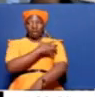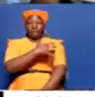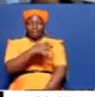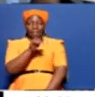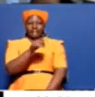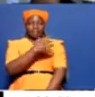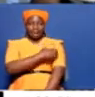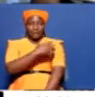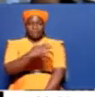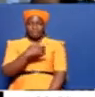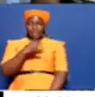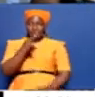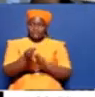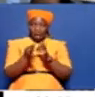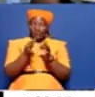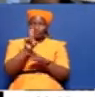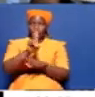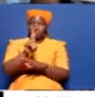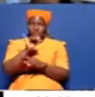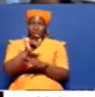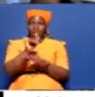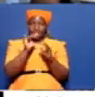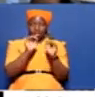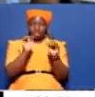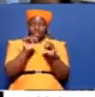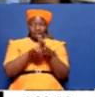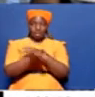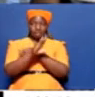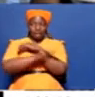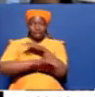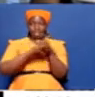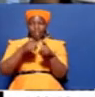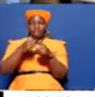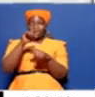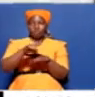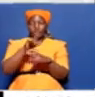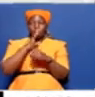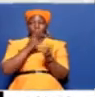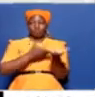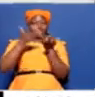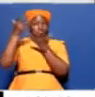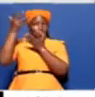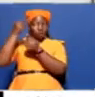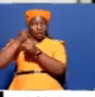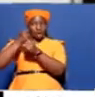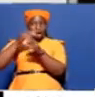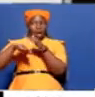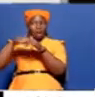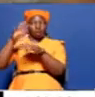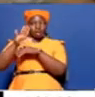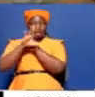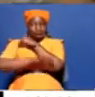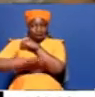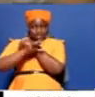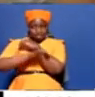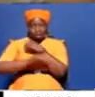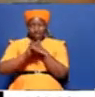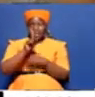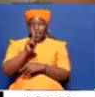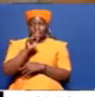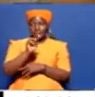if we are not using in this country, should be taken to work overseas. According to Kagwe, KMTC